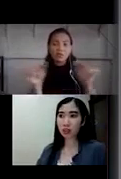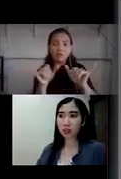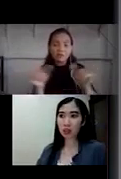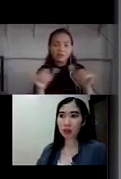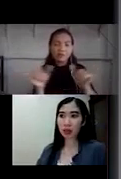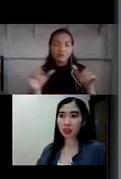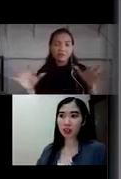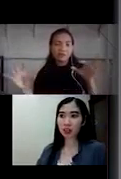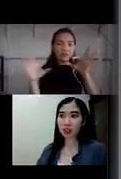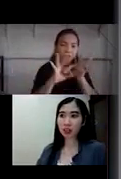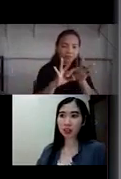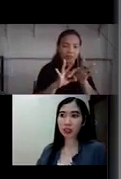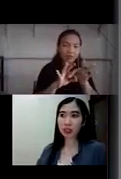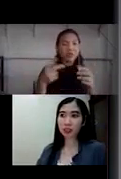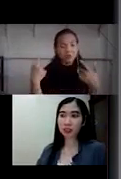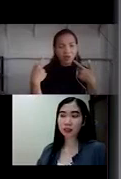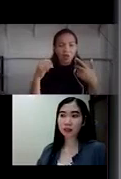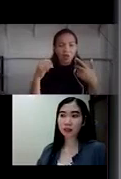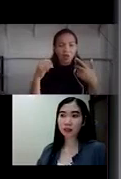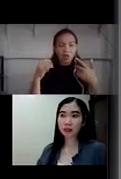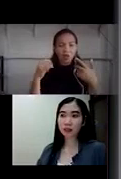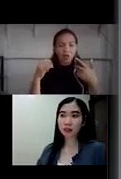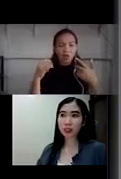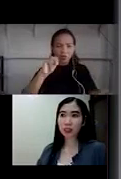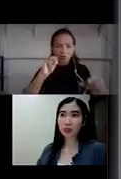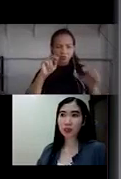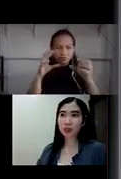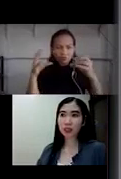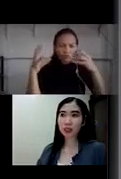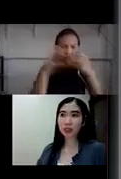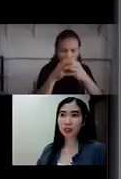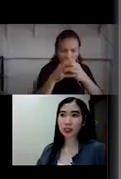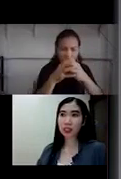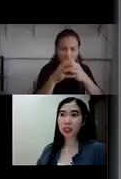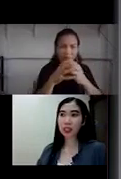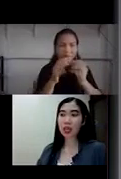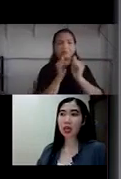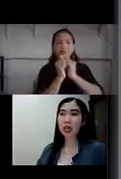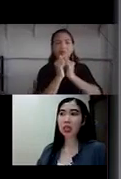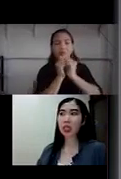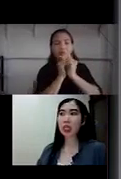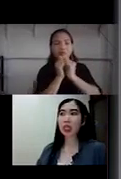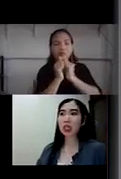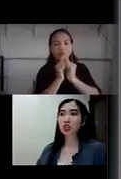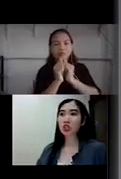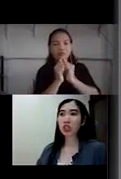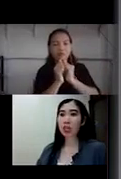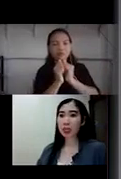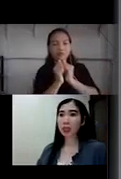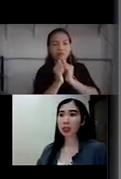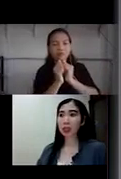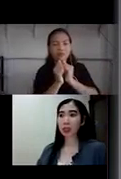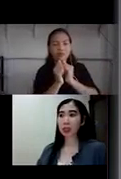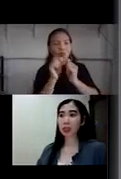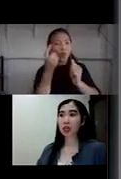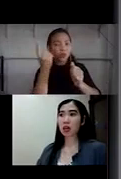siyang icon na this means that this is a